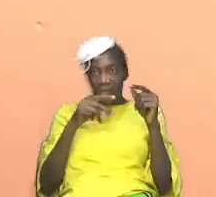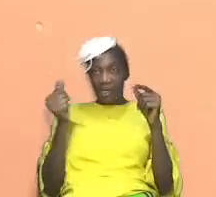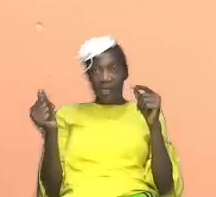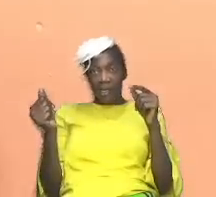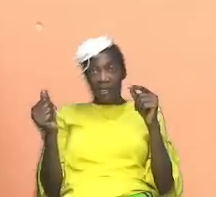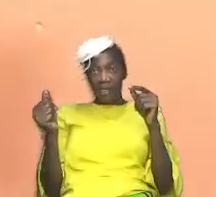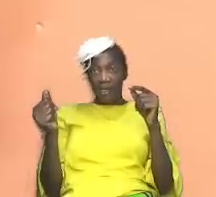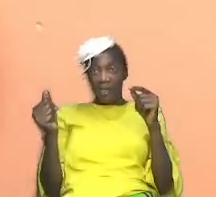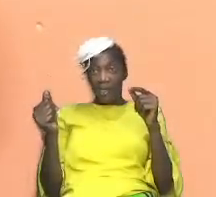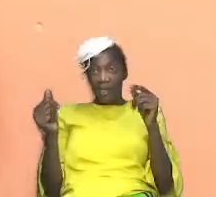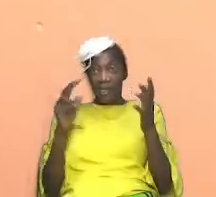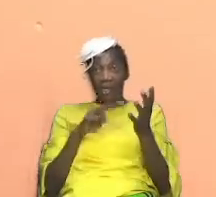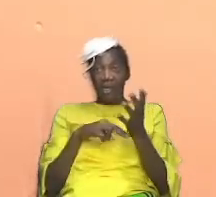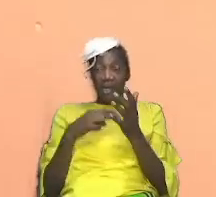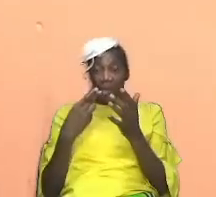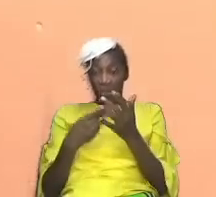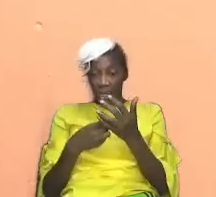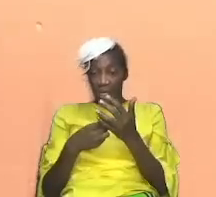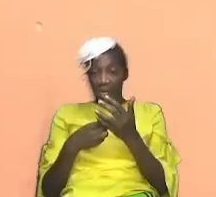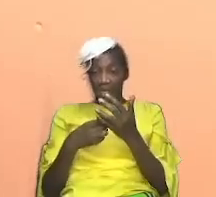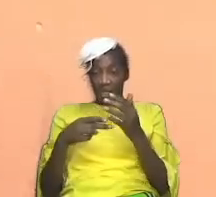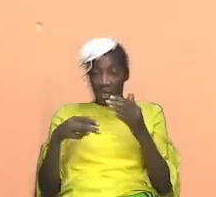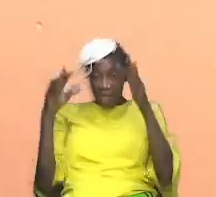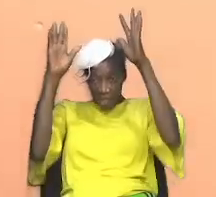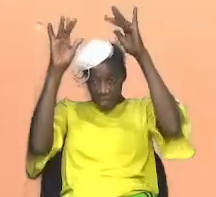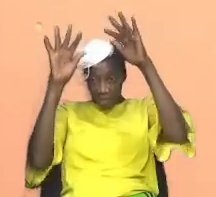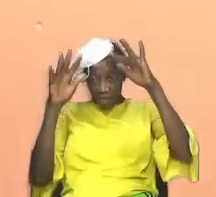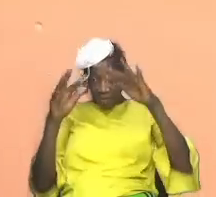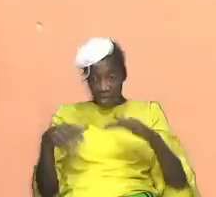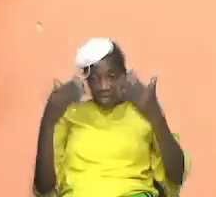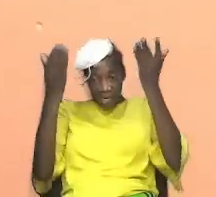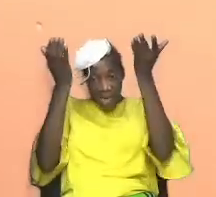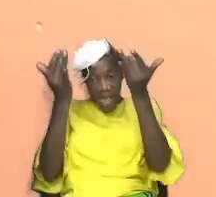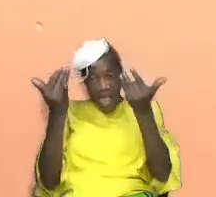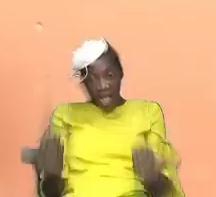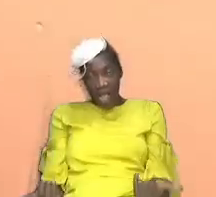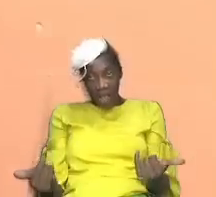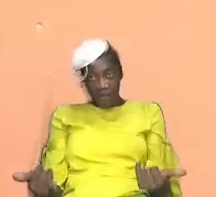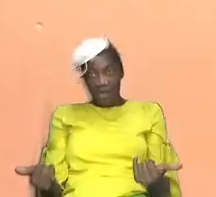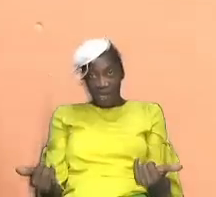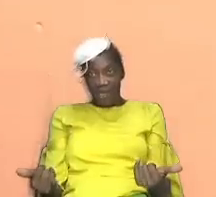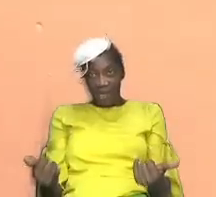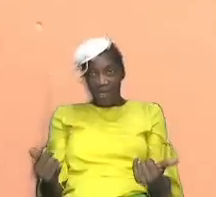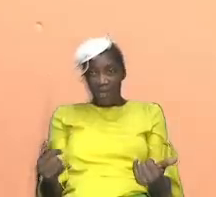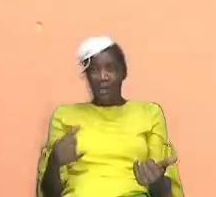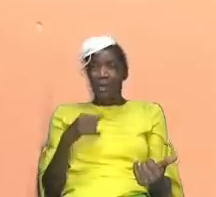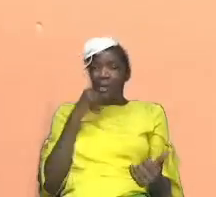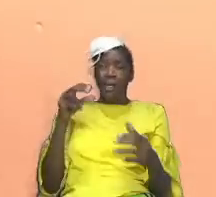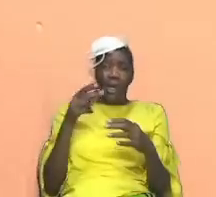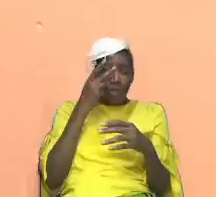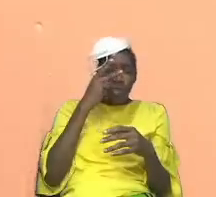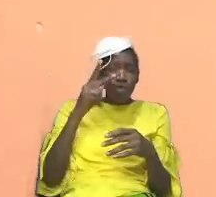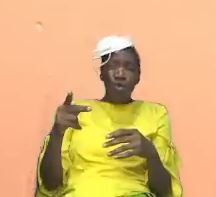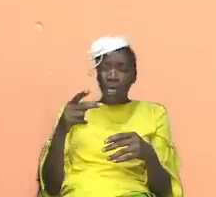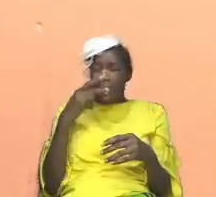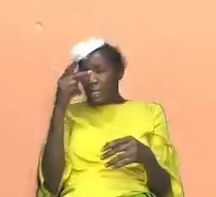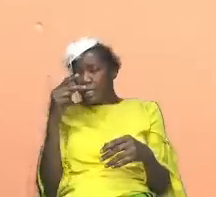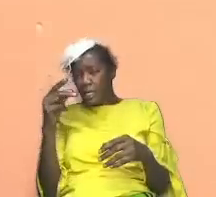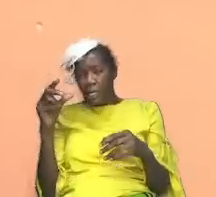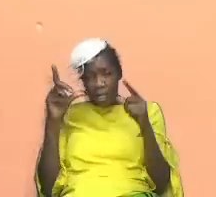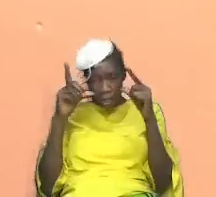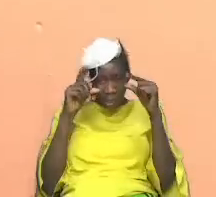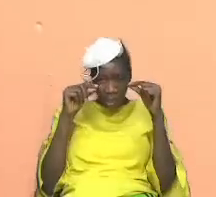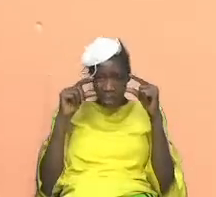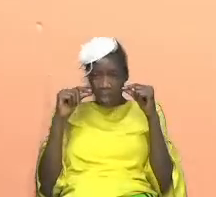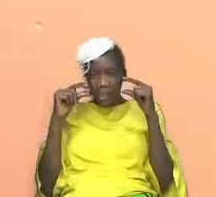really it is raining heavily. But it's not like you go and look outside and you see cat just falling from the sky and dog on the ground. No,